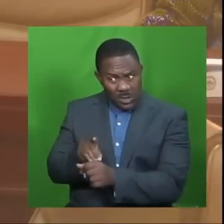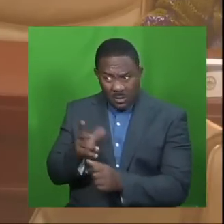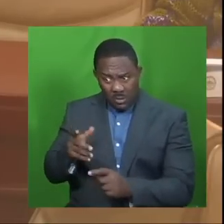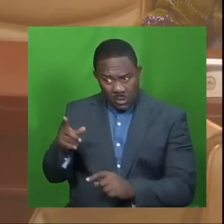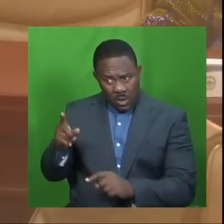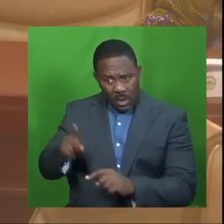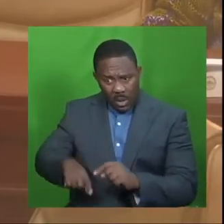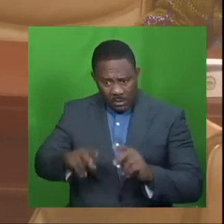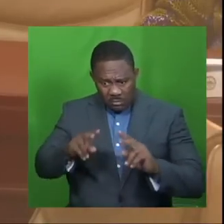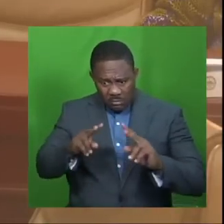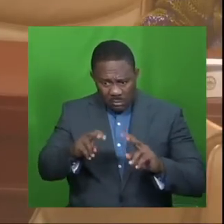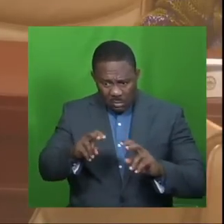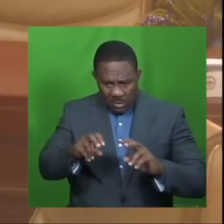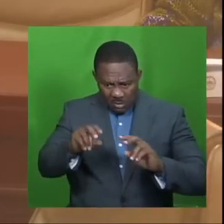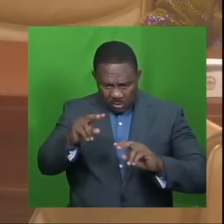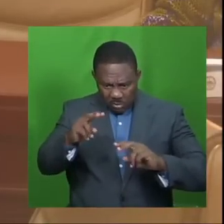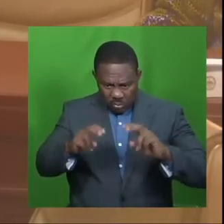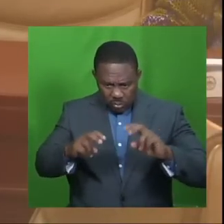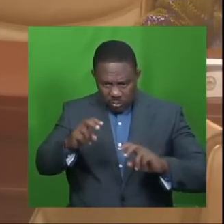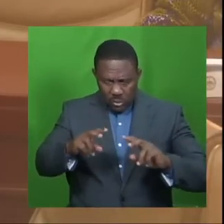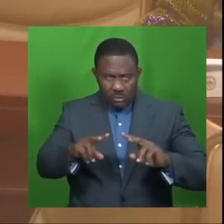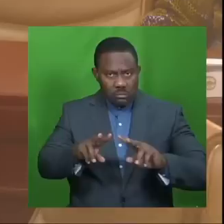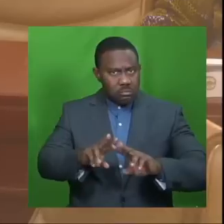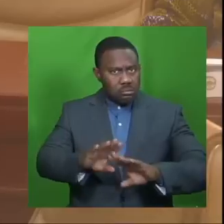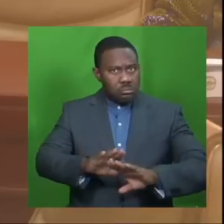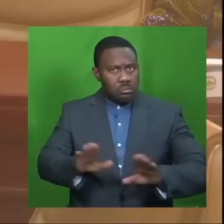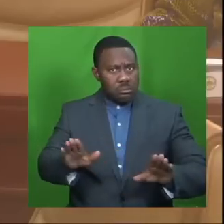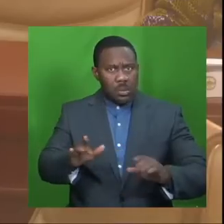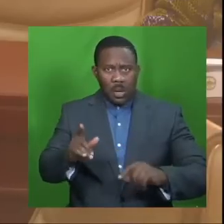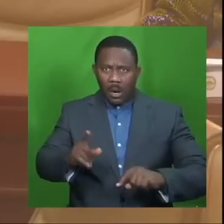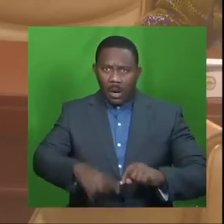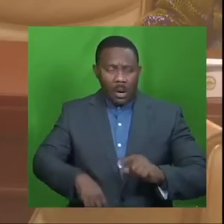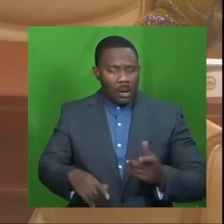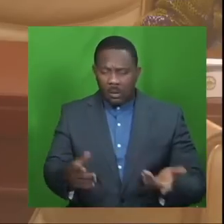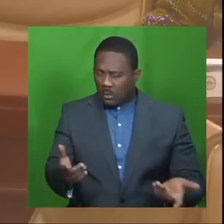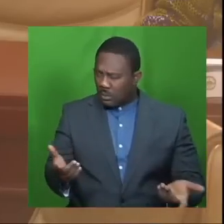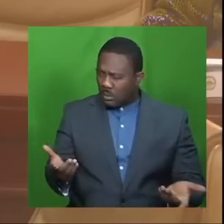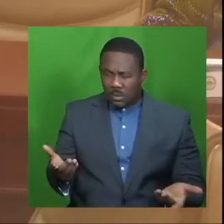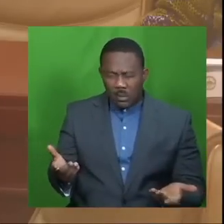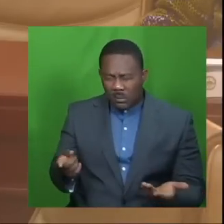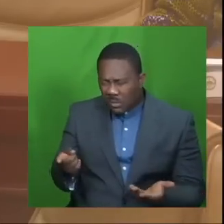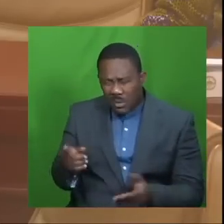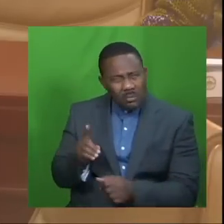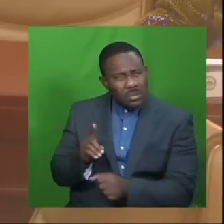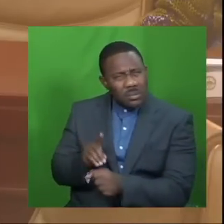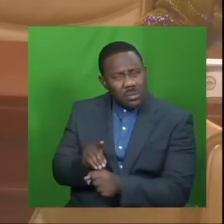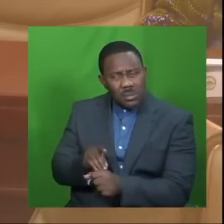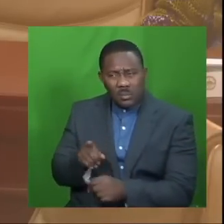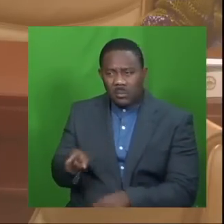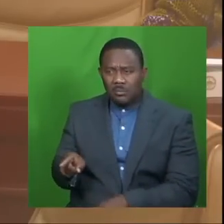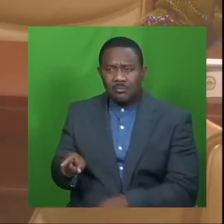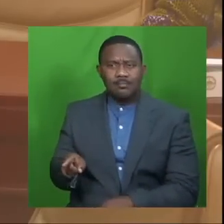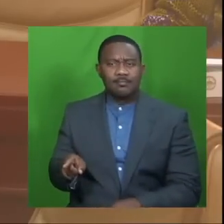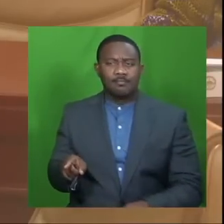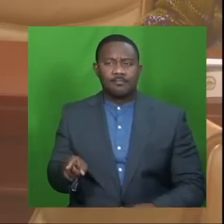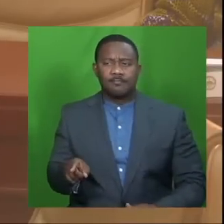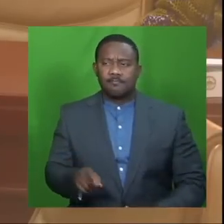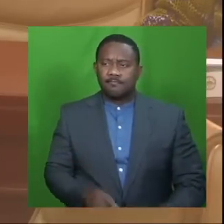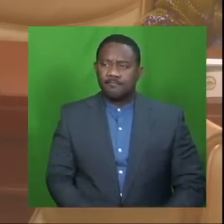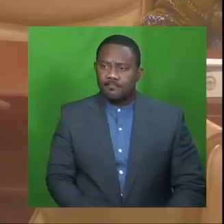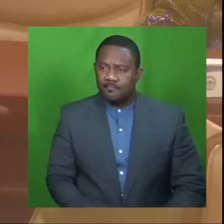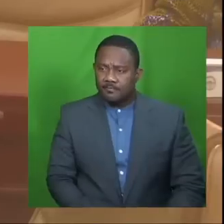before the Parliament of this country. I don't believe even what the court can peek into